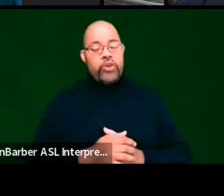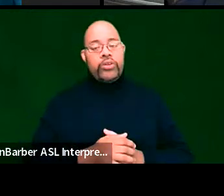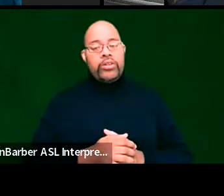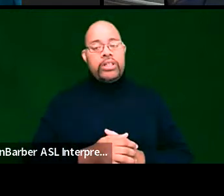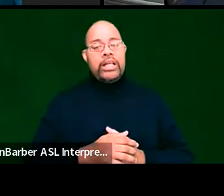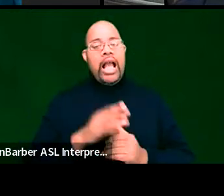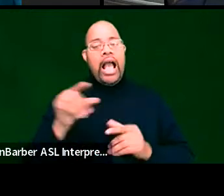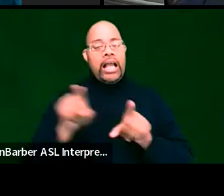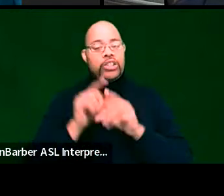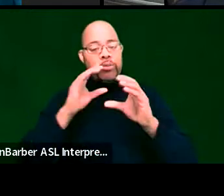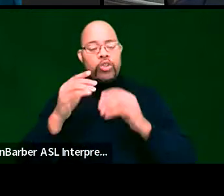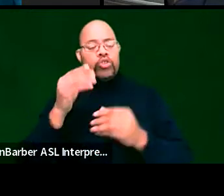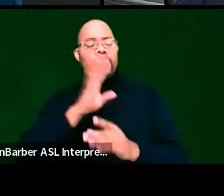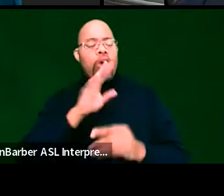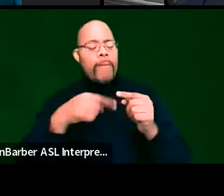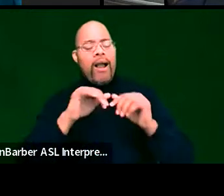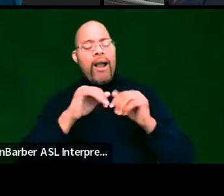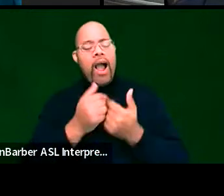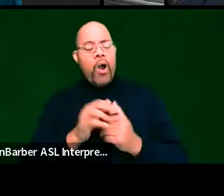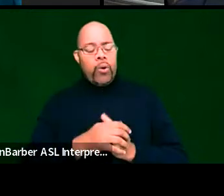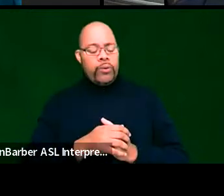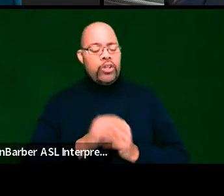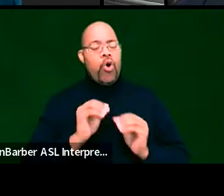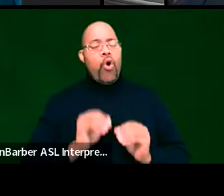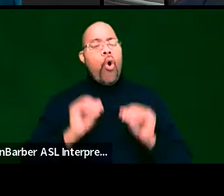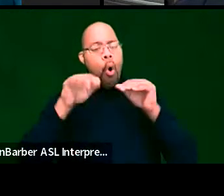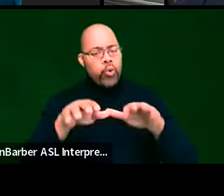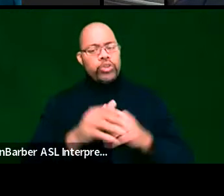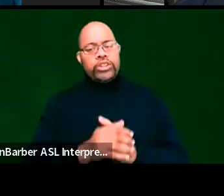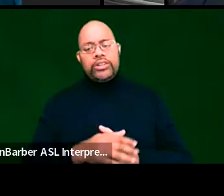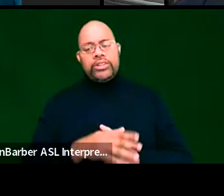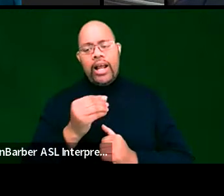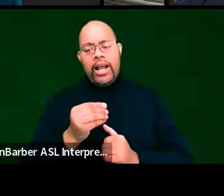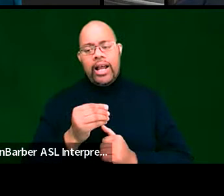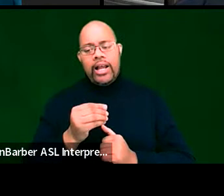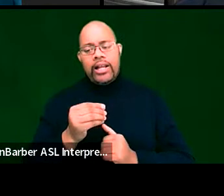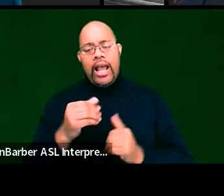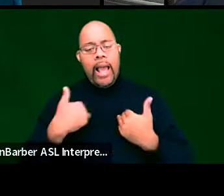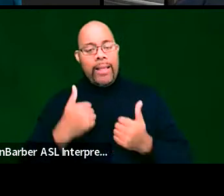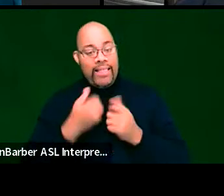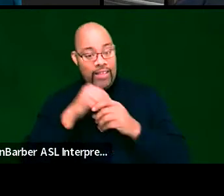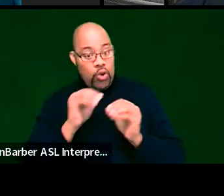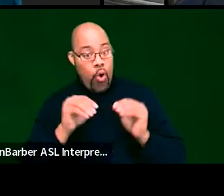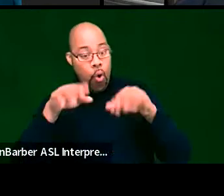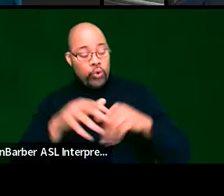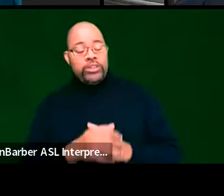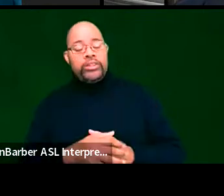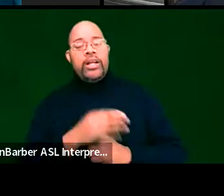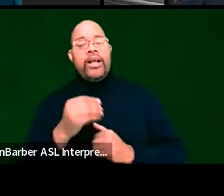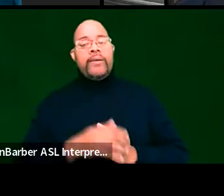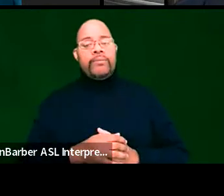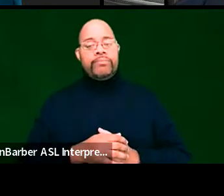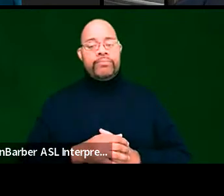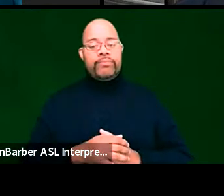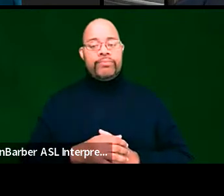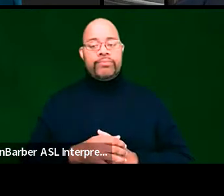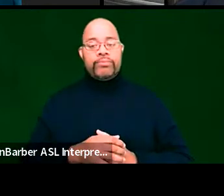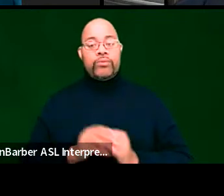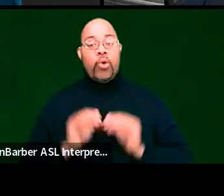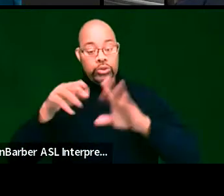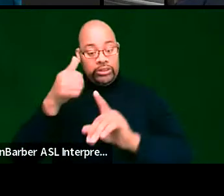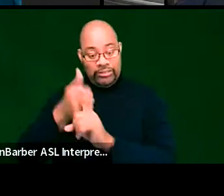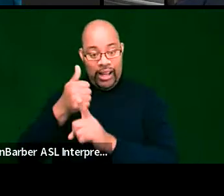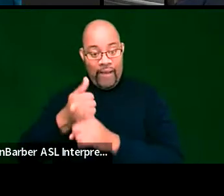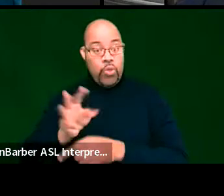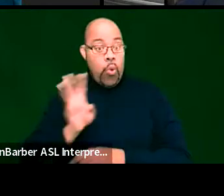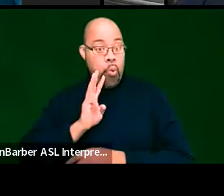a communicator, is to talk about how the ocean and the organisms that live in the ocean and the ocean itself, like